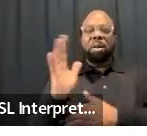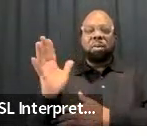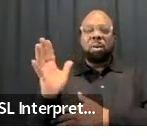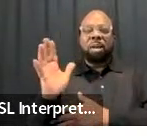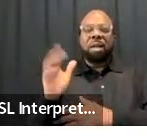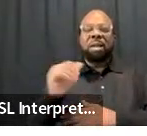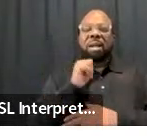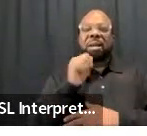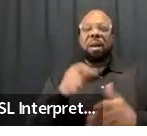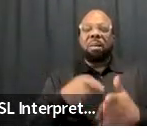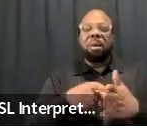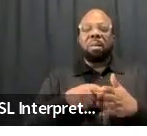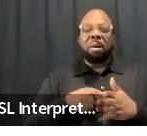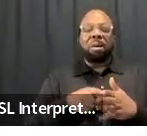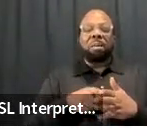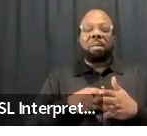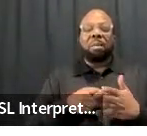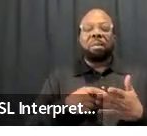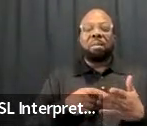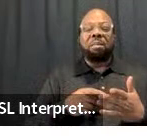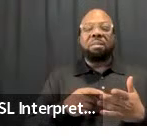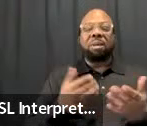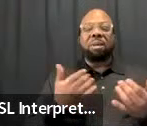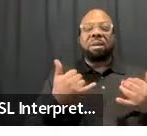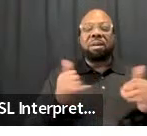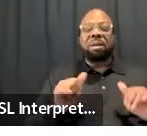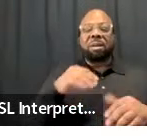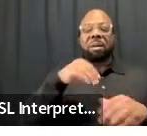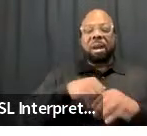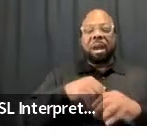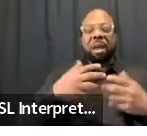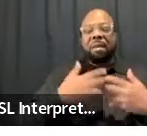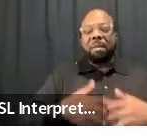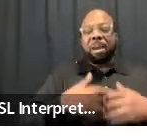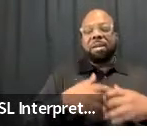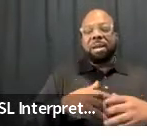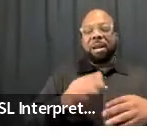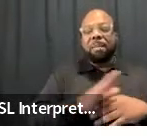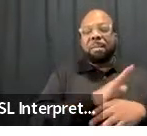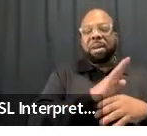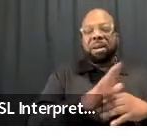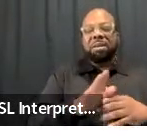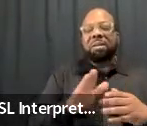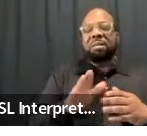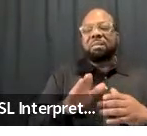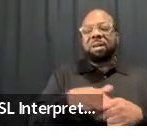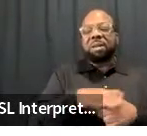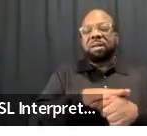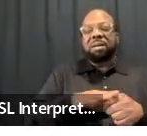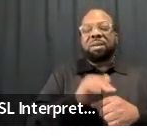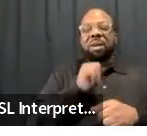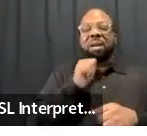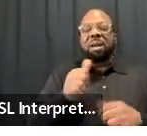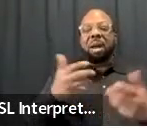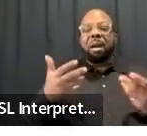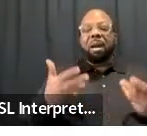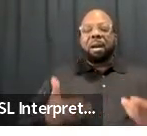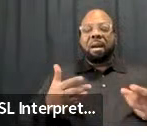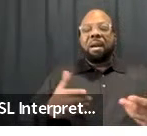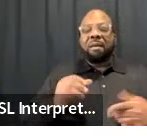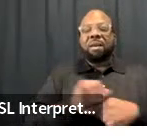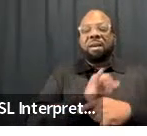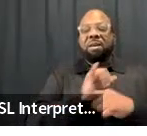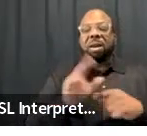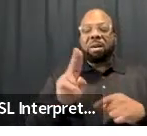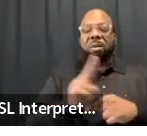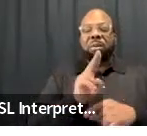of those industrial uses, but still within a manufacturing district. So for example, a non-heavy industrial use as a